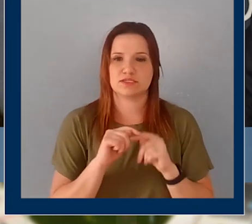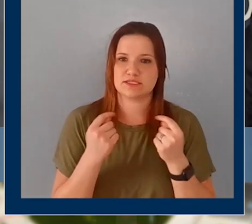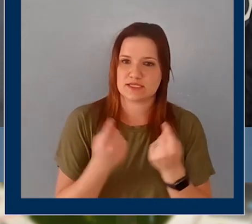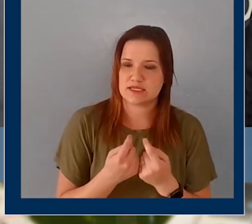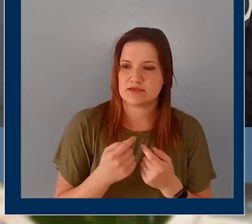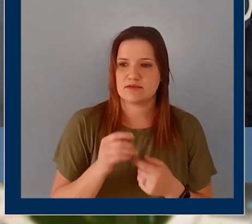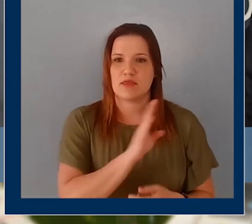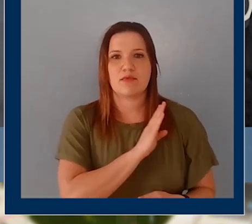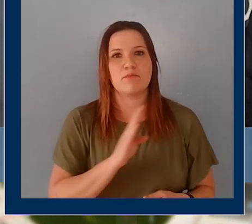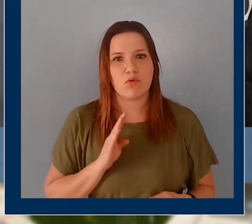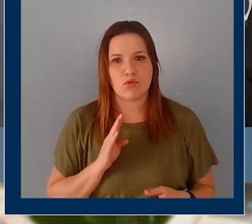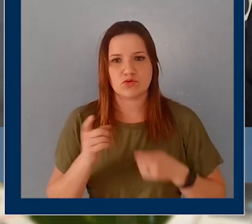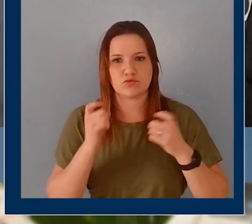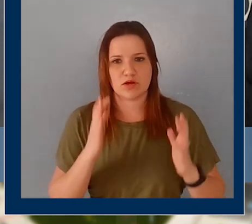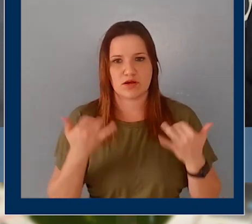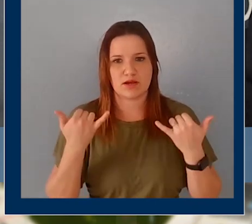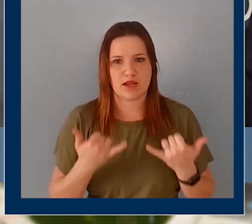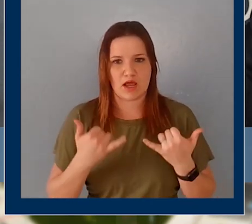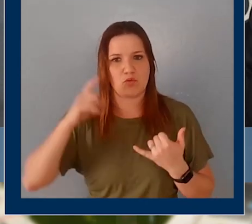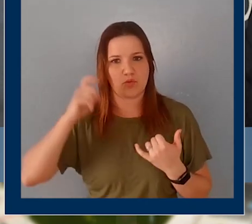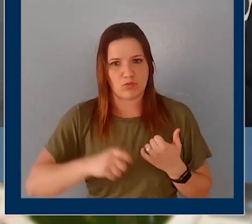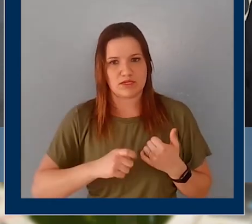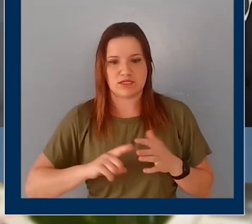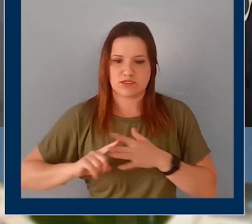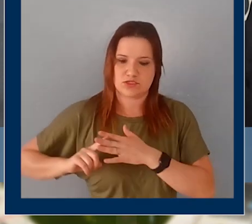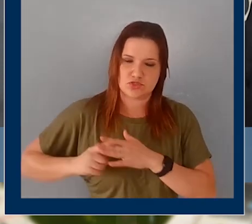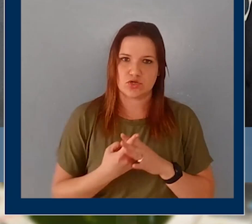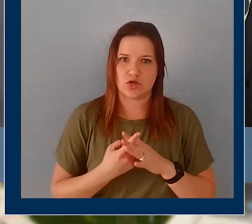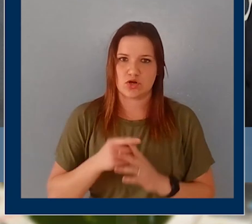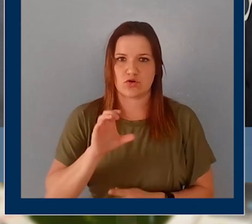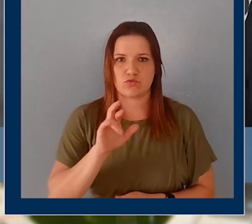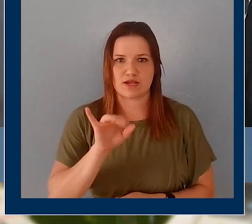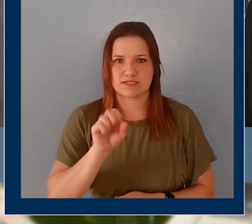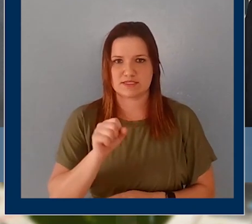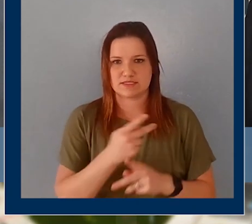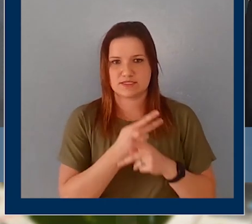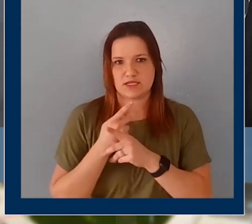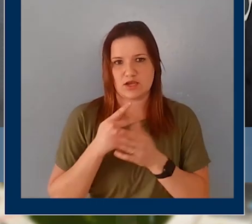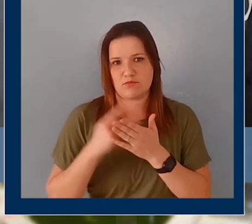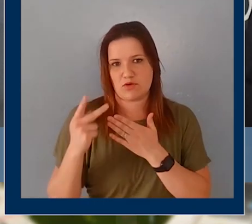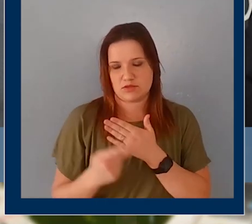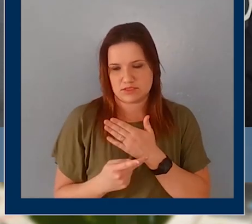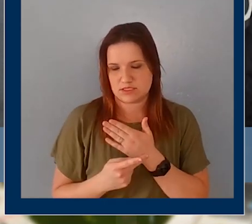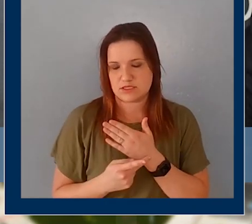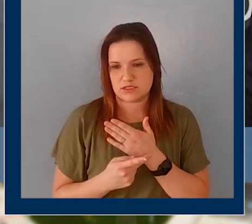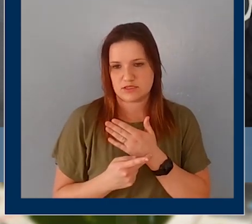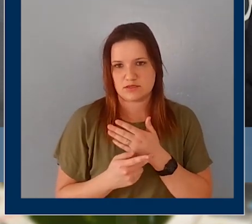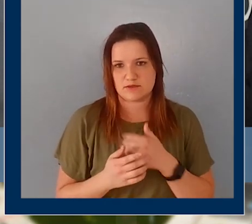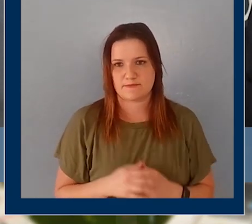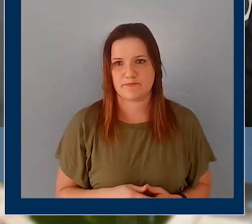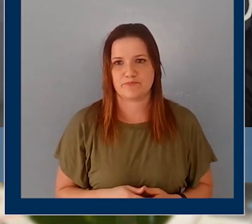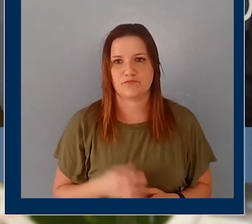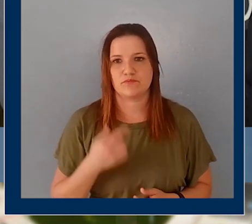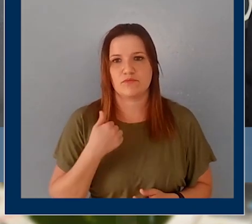state. We also would inform our local county public health department, and then we would